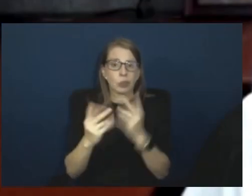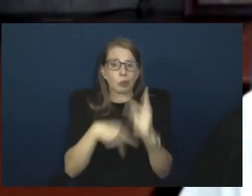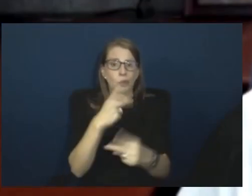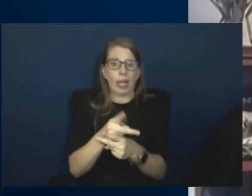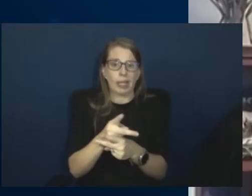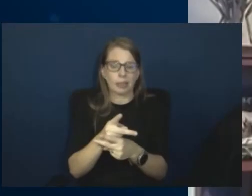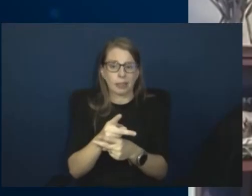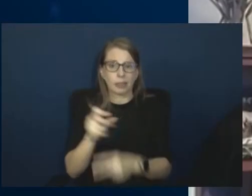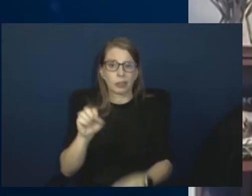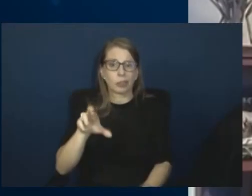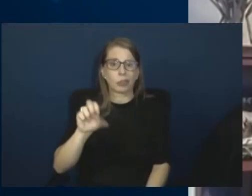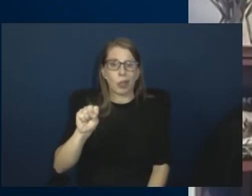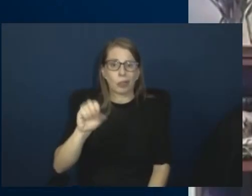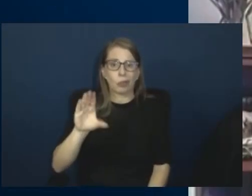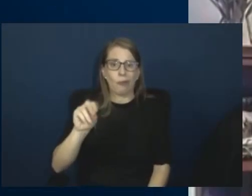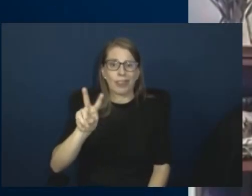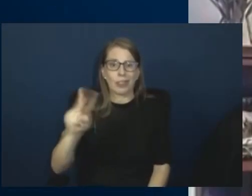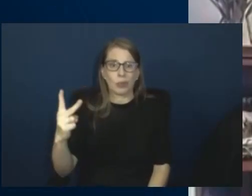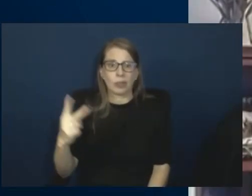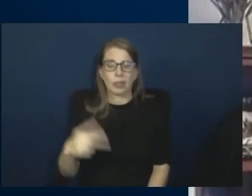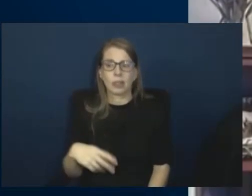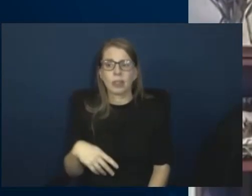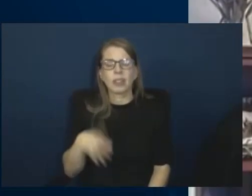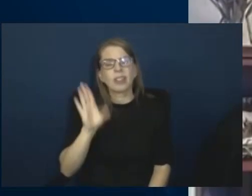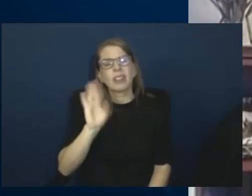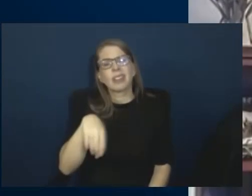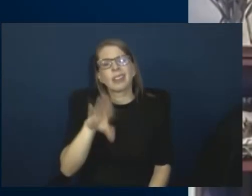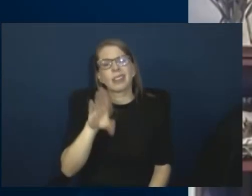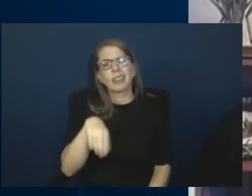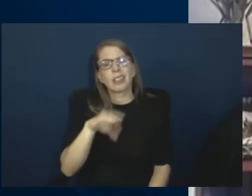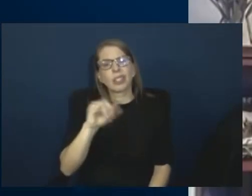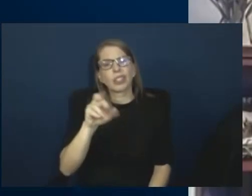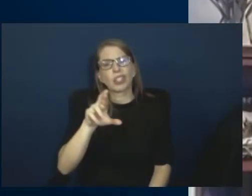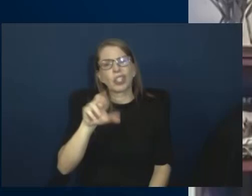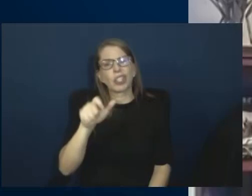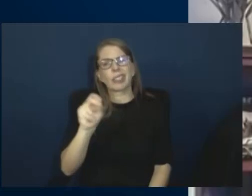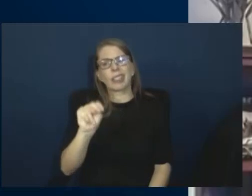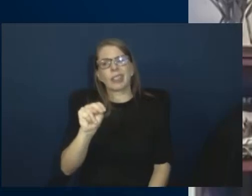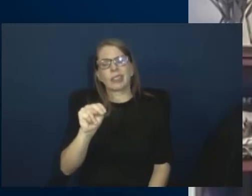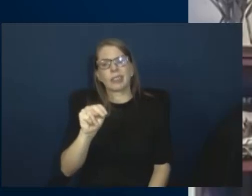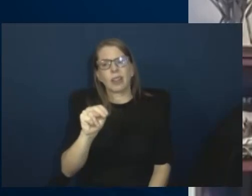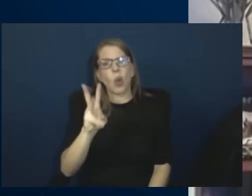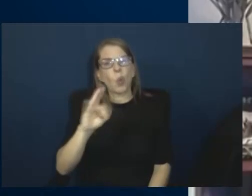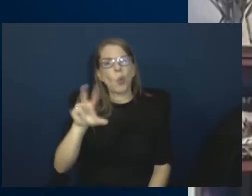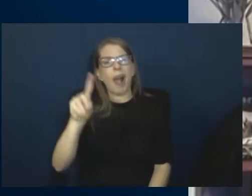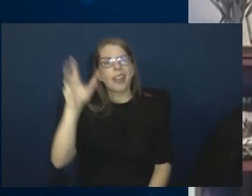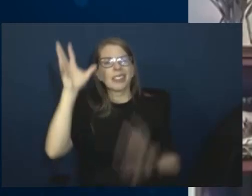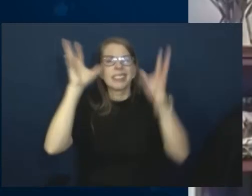SARS-CoV-2. Over. So Juergen, how are wild deer getting infected? It's not like hunters are sneaking out